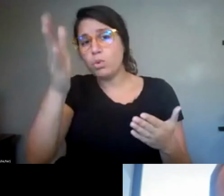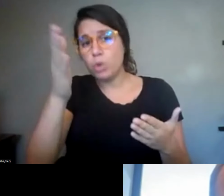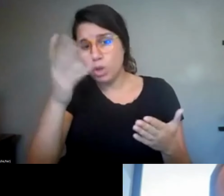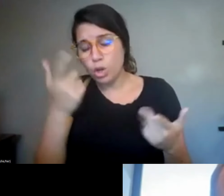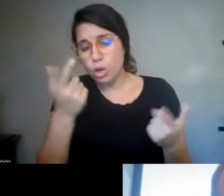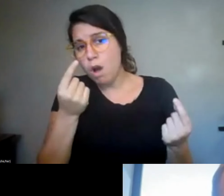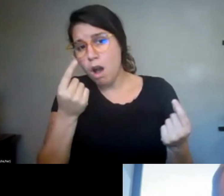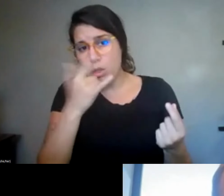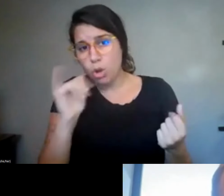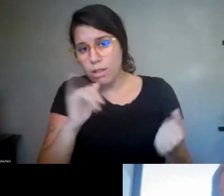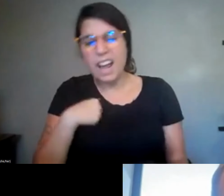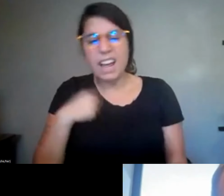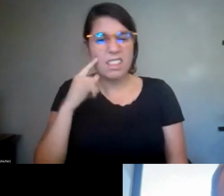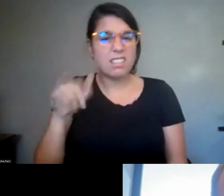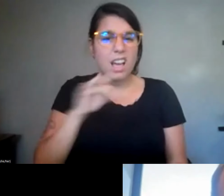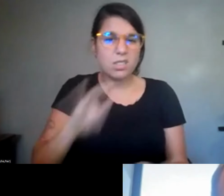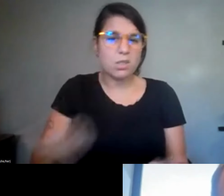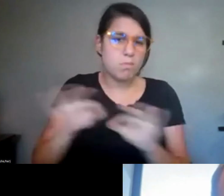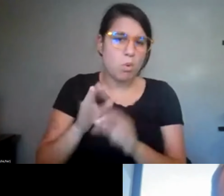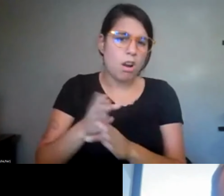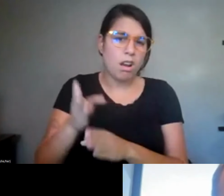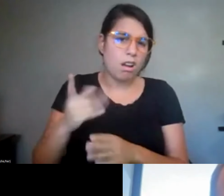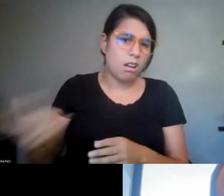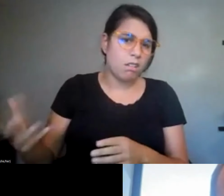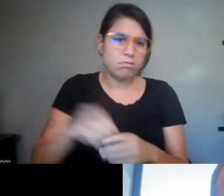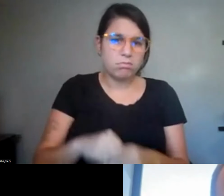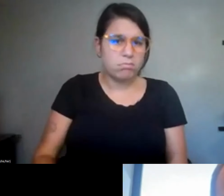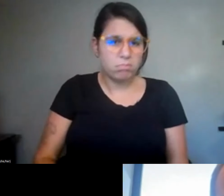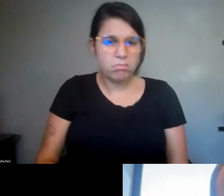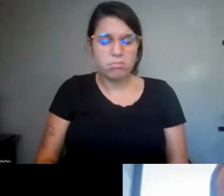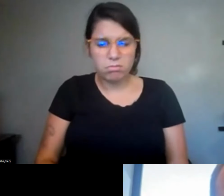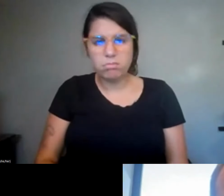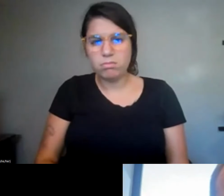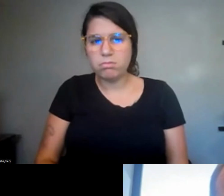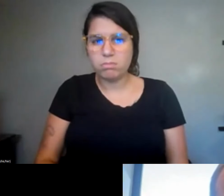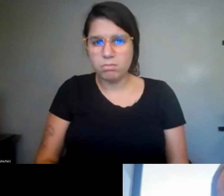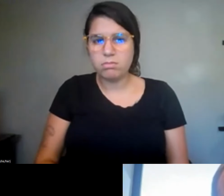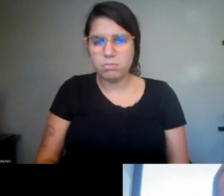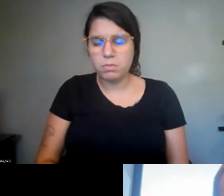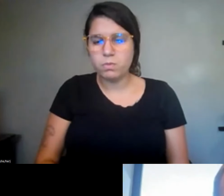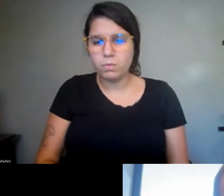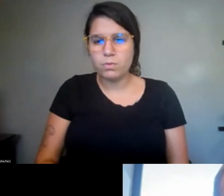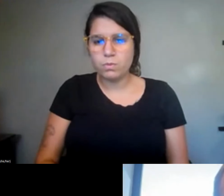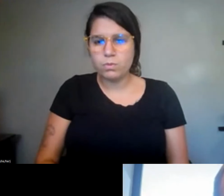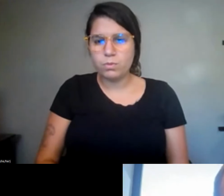think that this is an important area to look at.